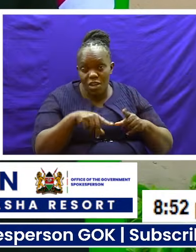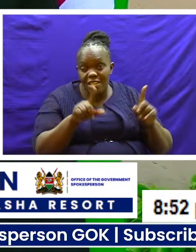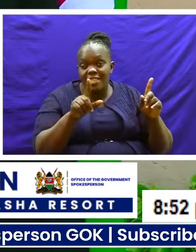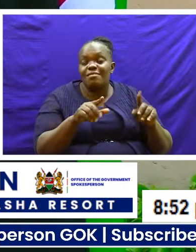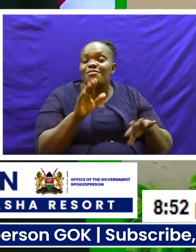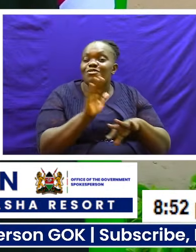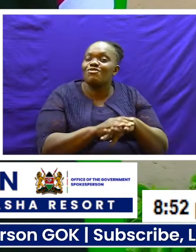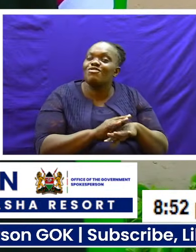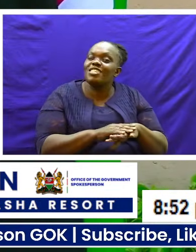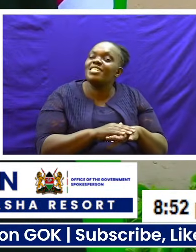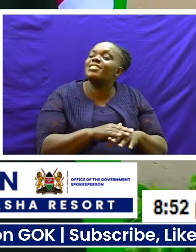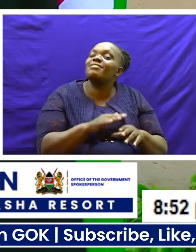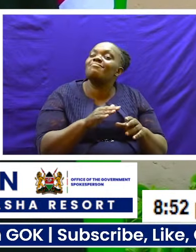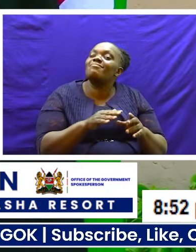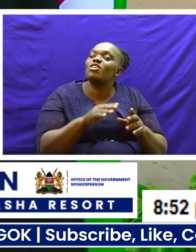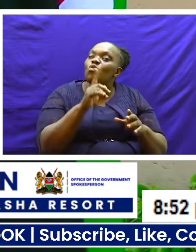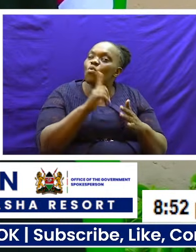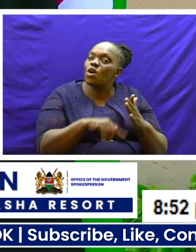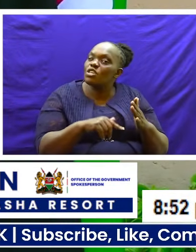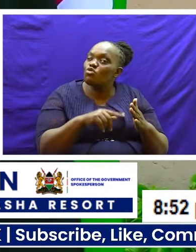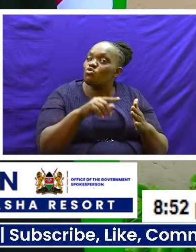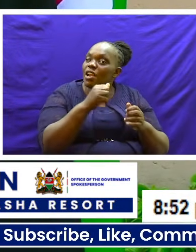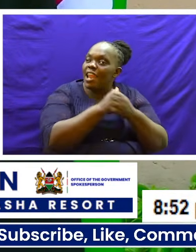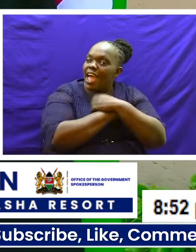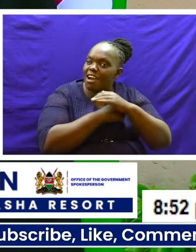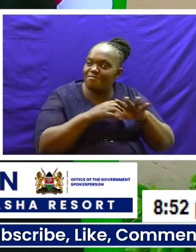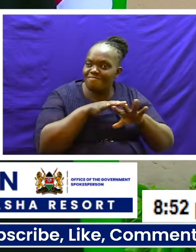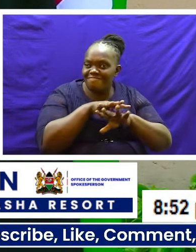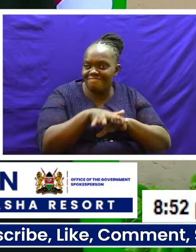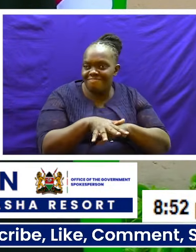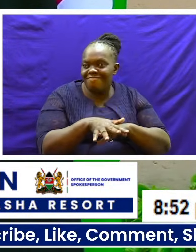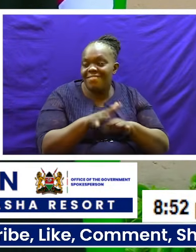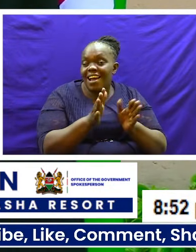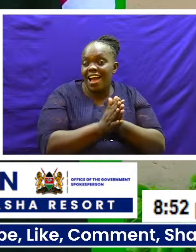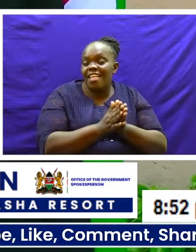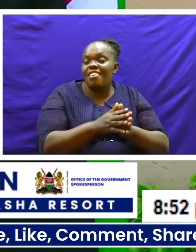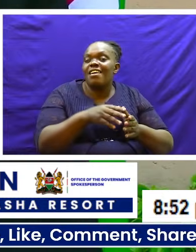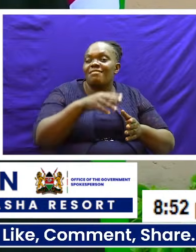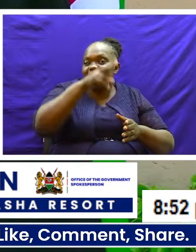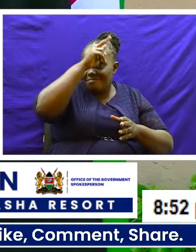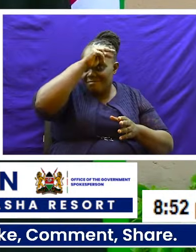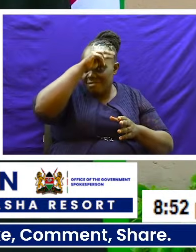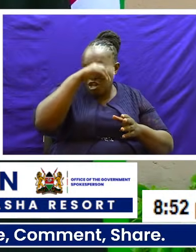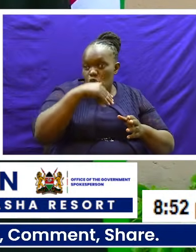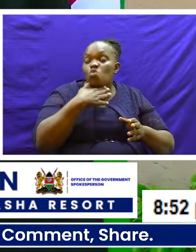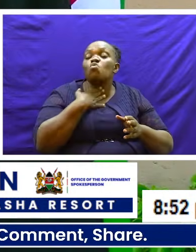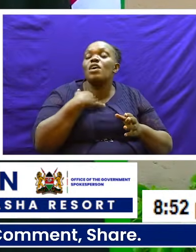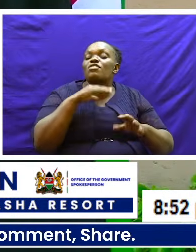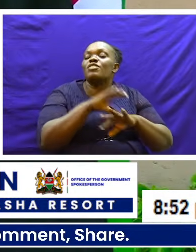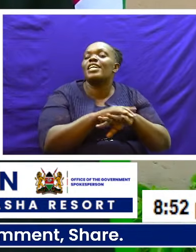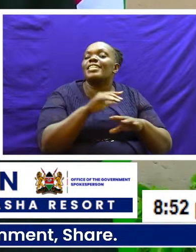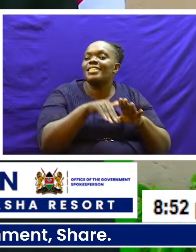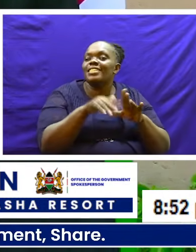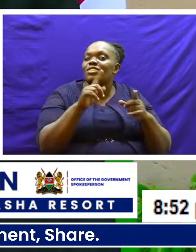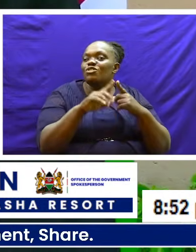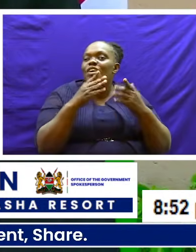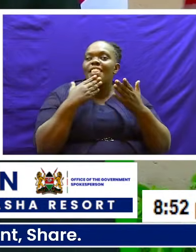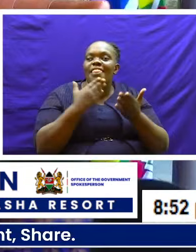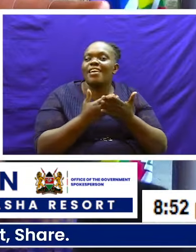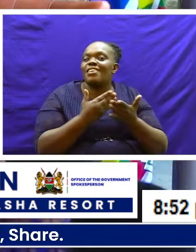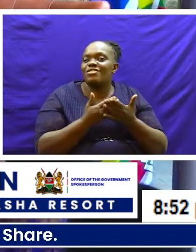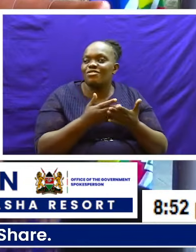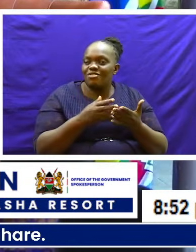good. And match what you love and the career that you want to get into. Thank you. Thank you very